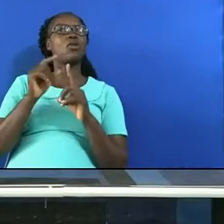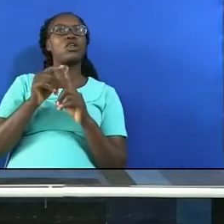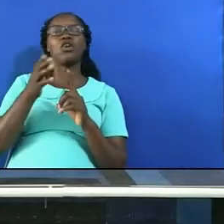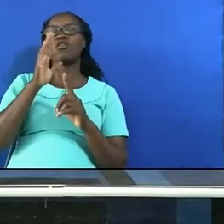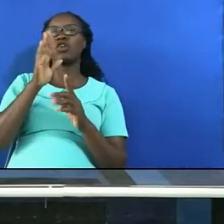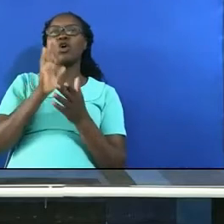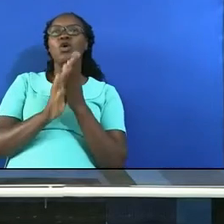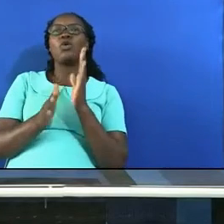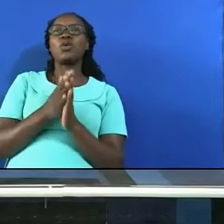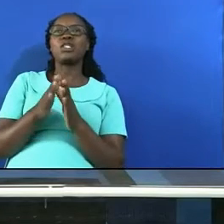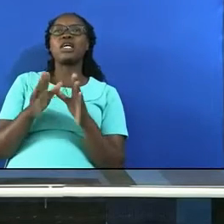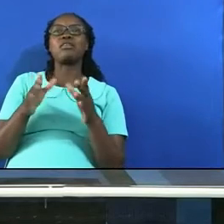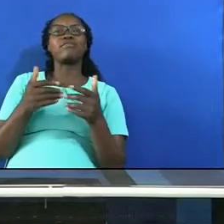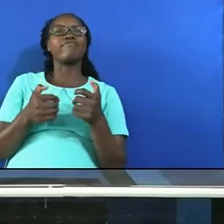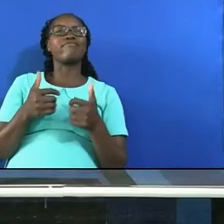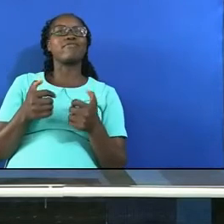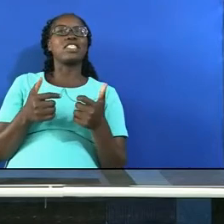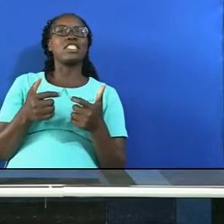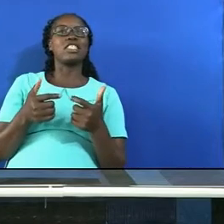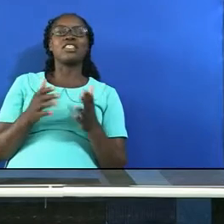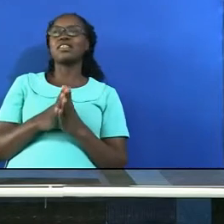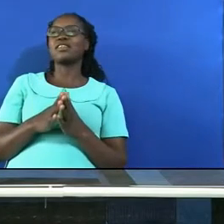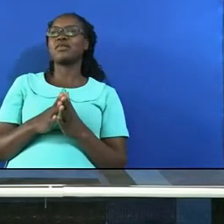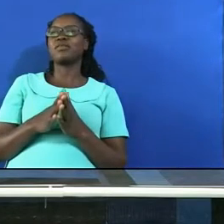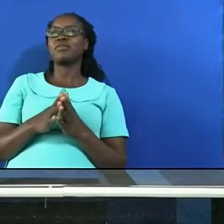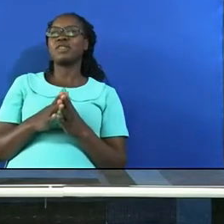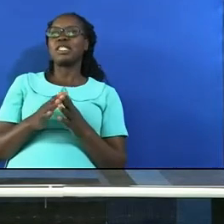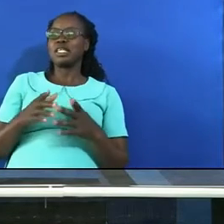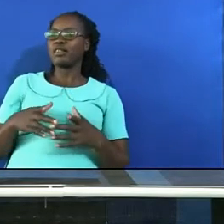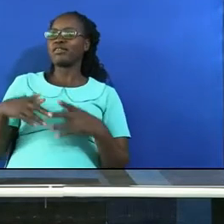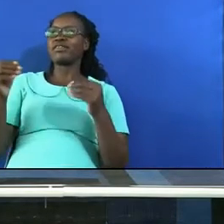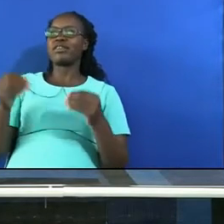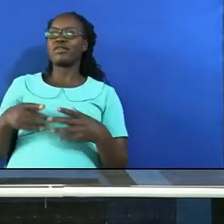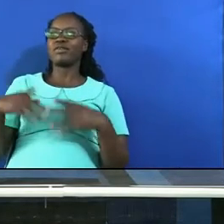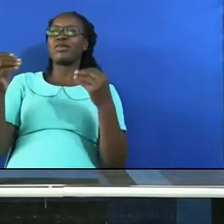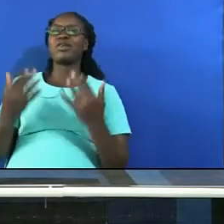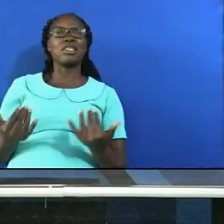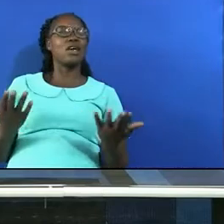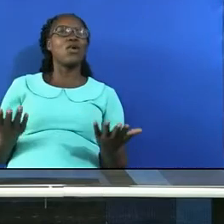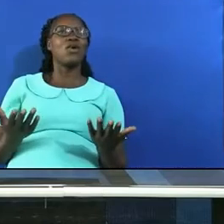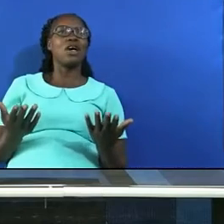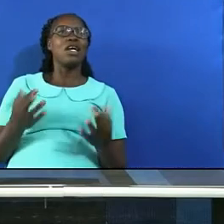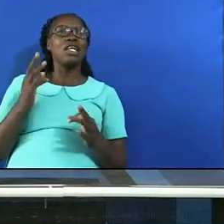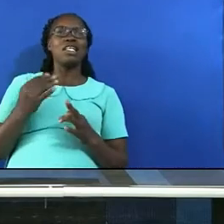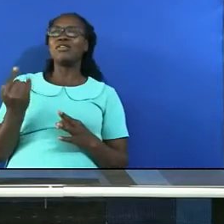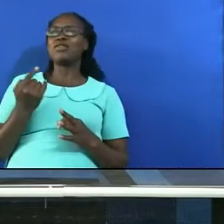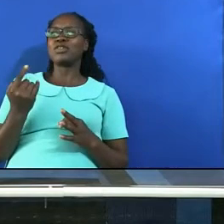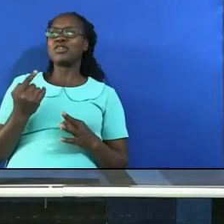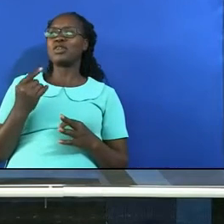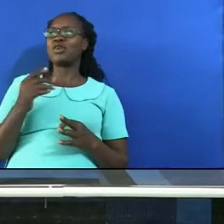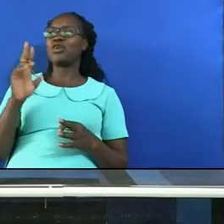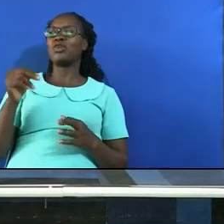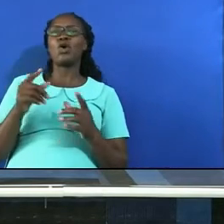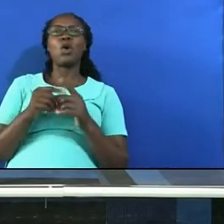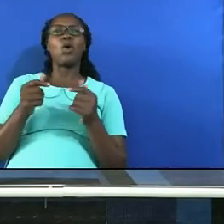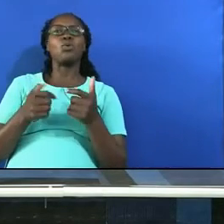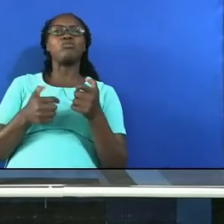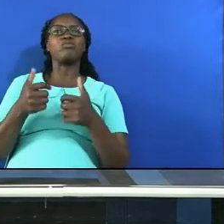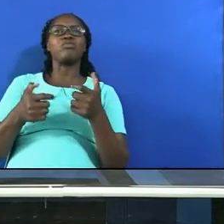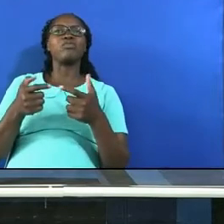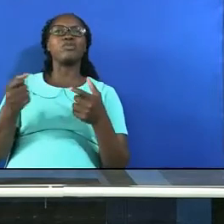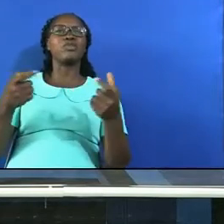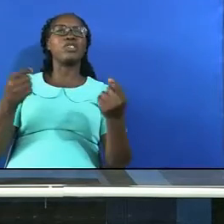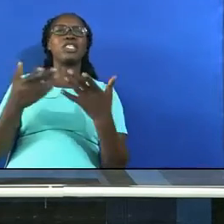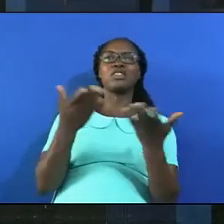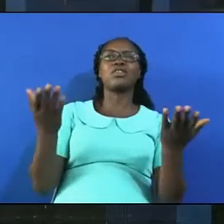without receiving texts. Honey, we are getting late. Can we leave now? Can we leave now? Now, if you are just single, there will be no such texts coming to